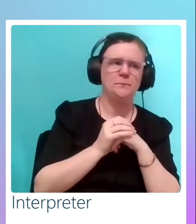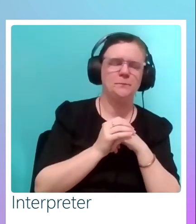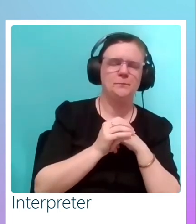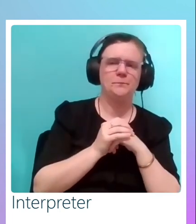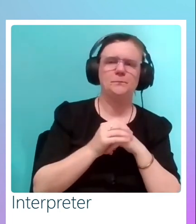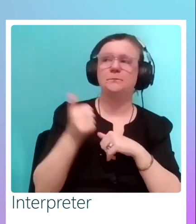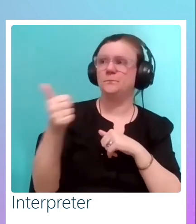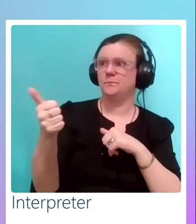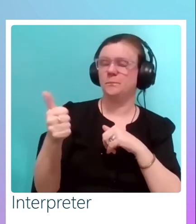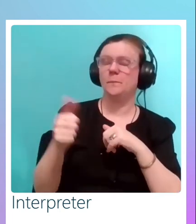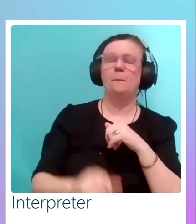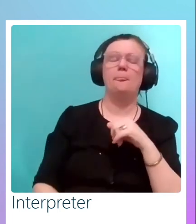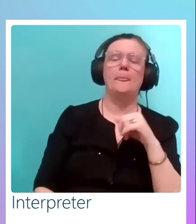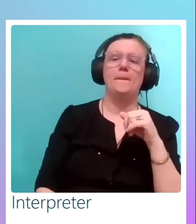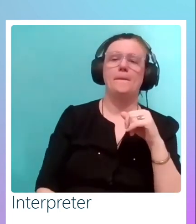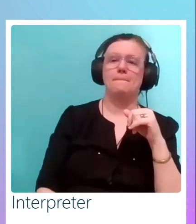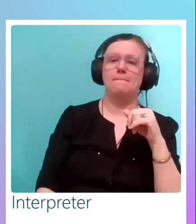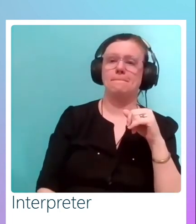Very good.